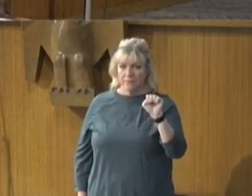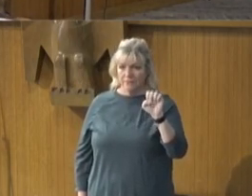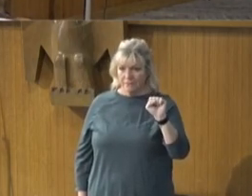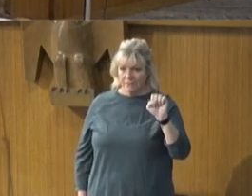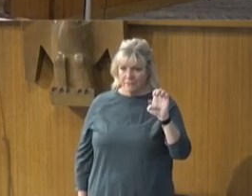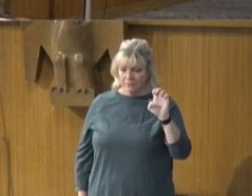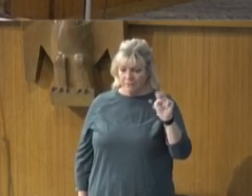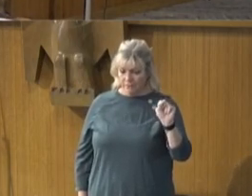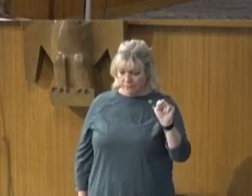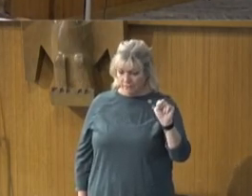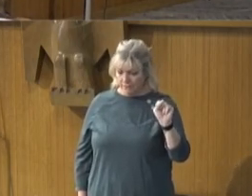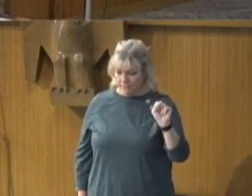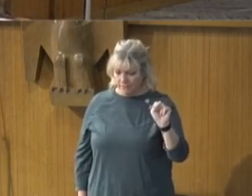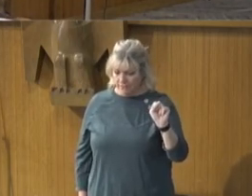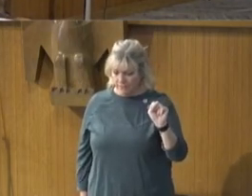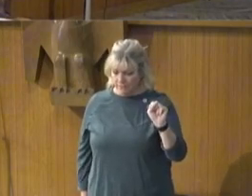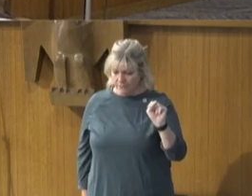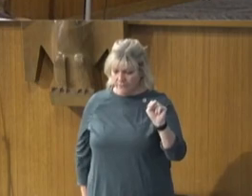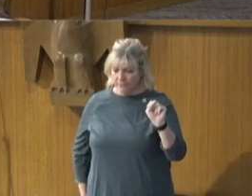Joanne Tobison.